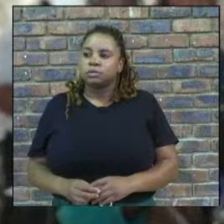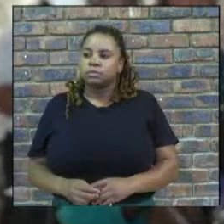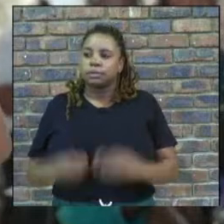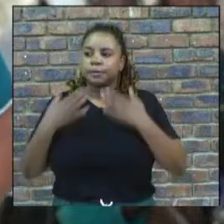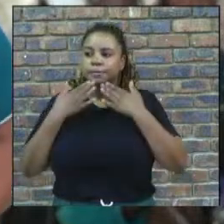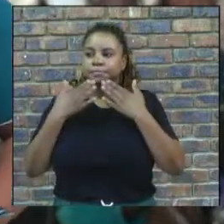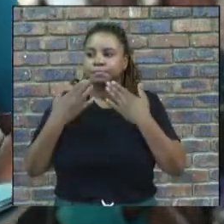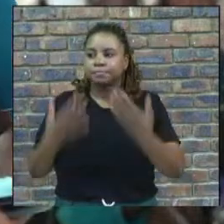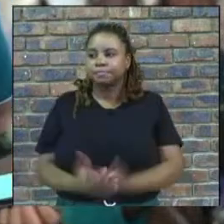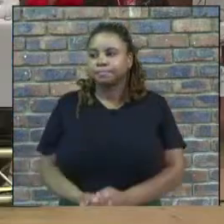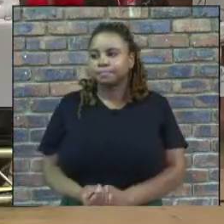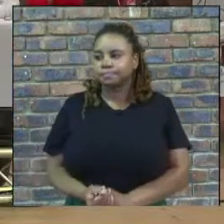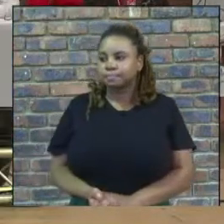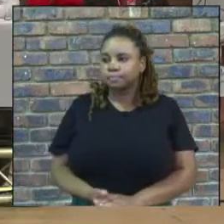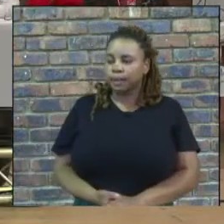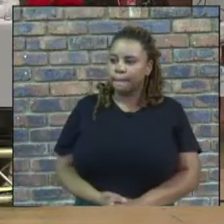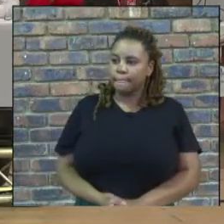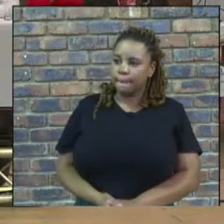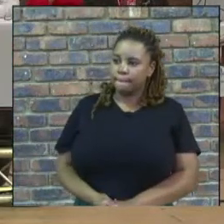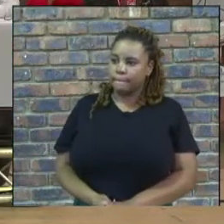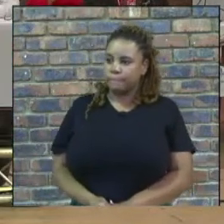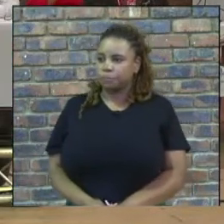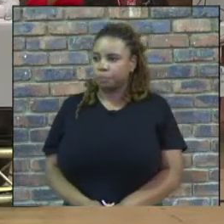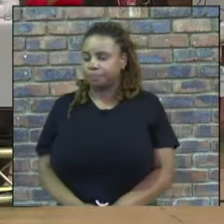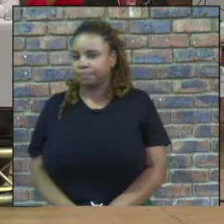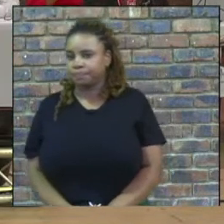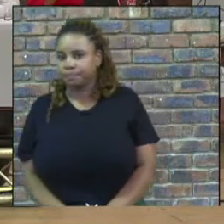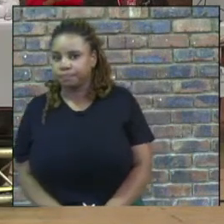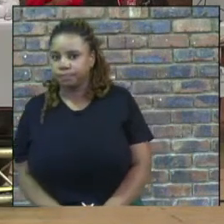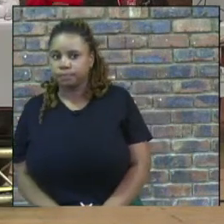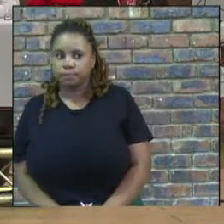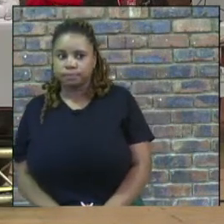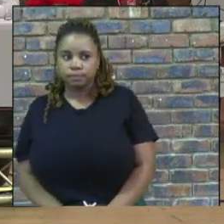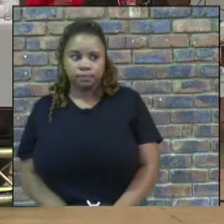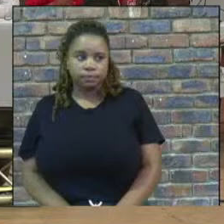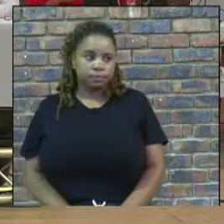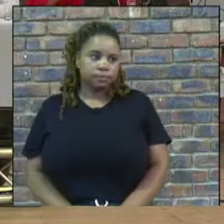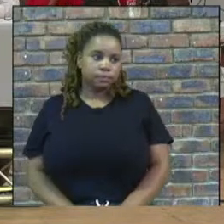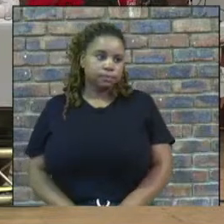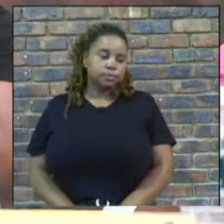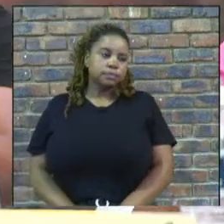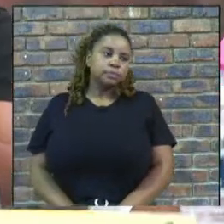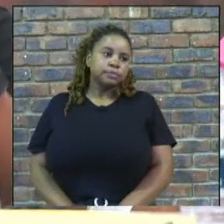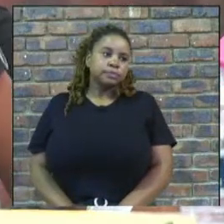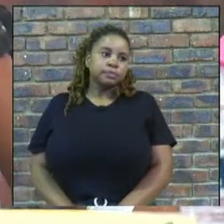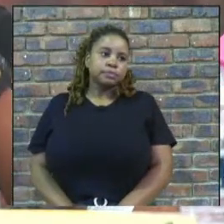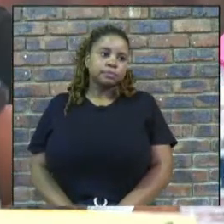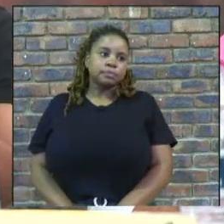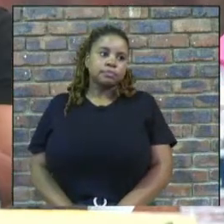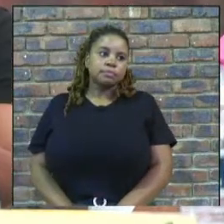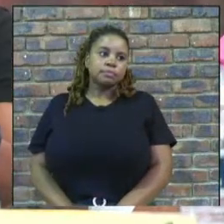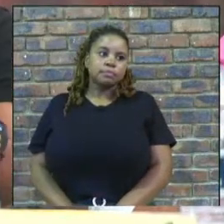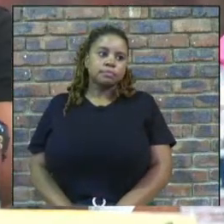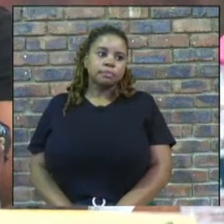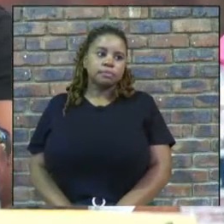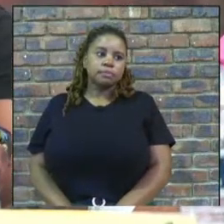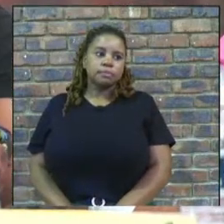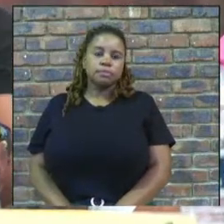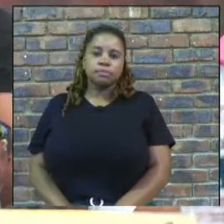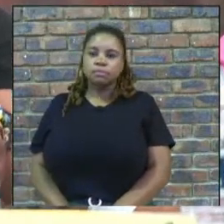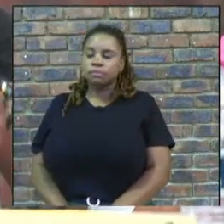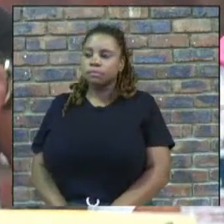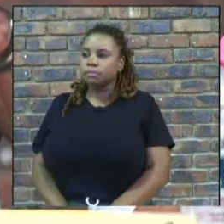you. Thank you very much. We extended you a bit. We gave you a bit of a reprieve.